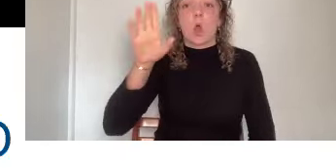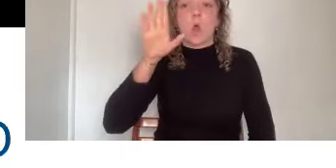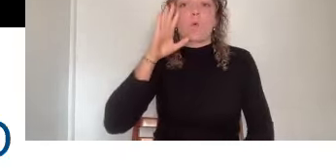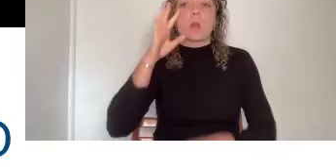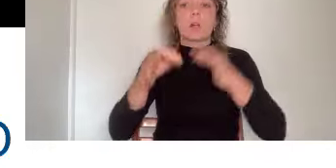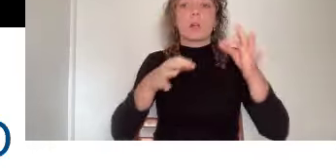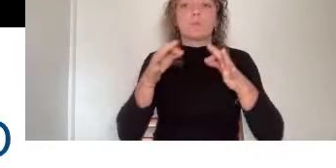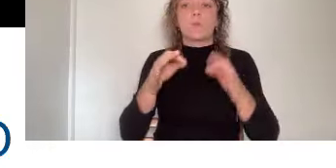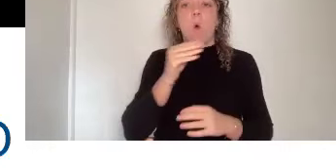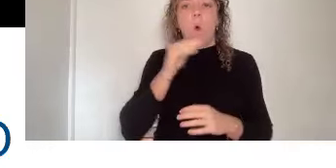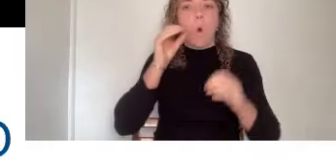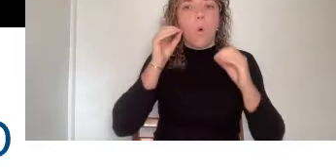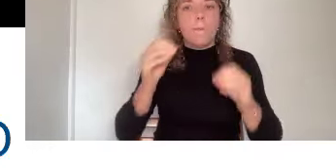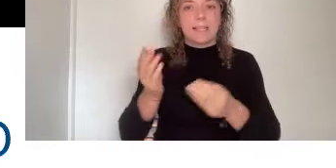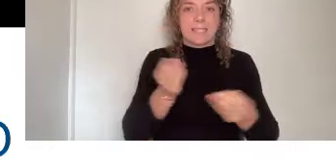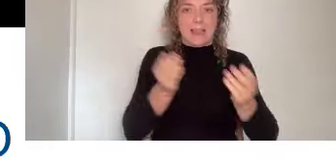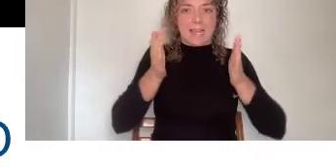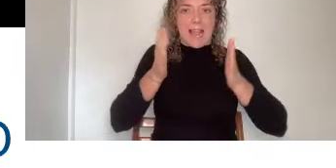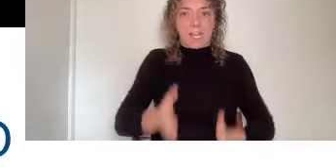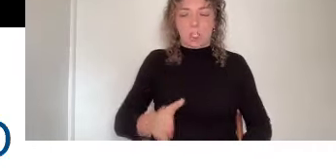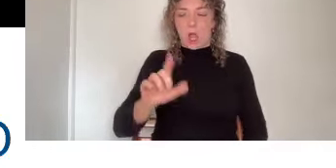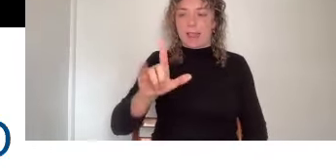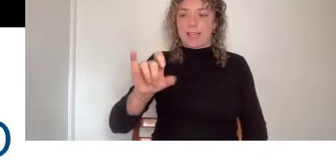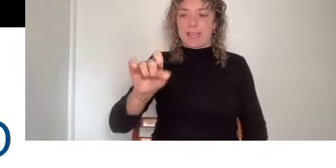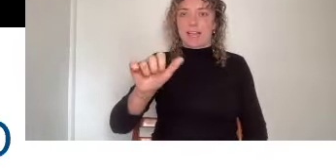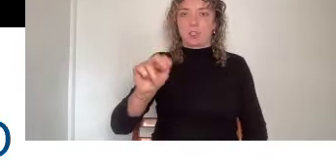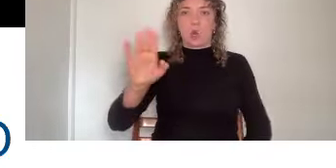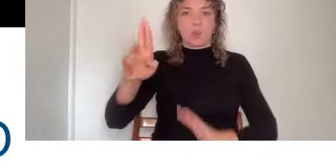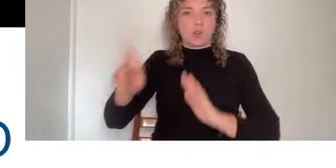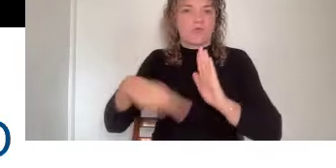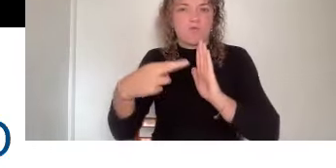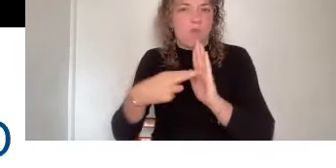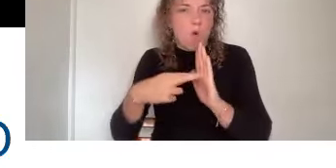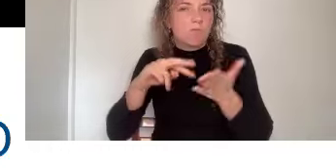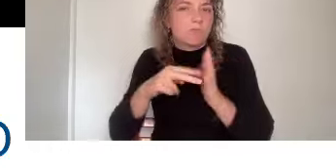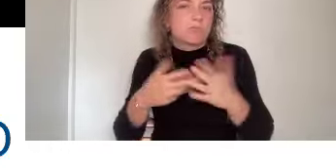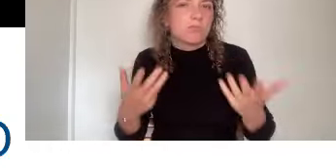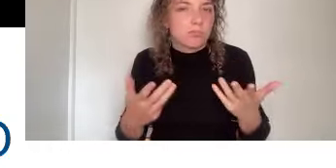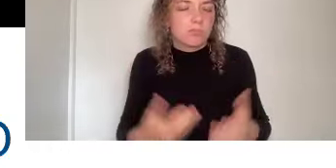homeless liaison role and what that entails.